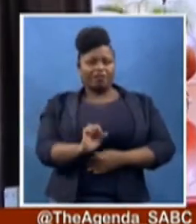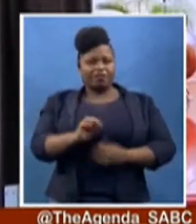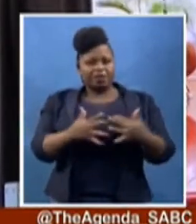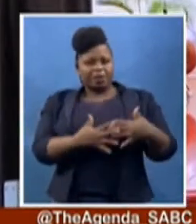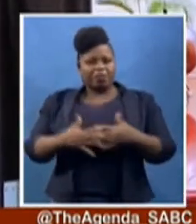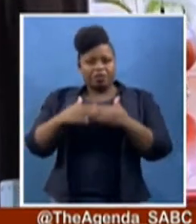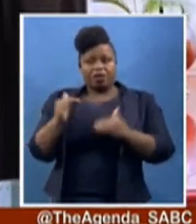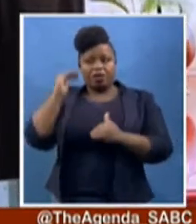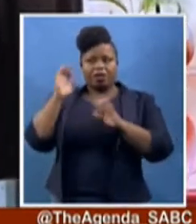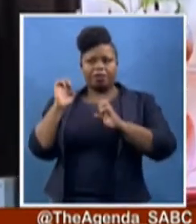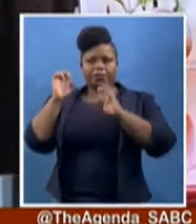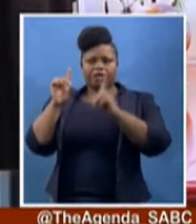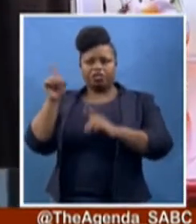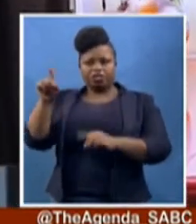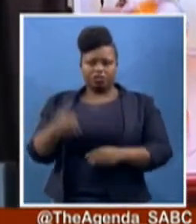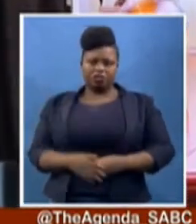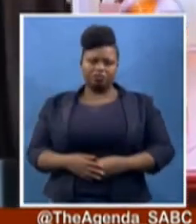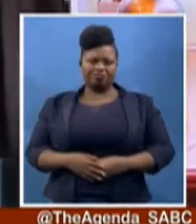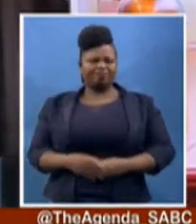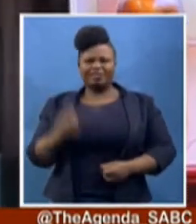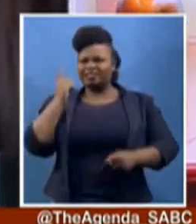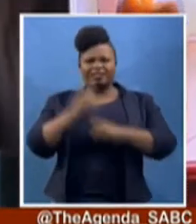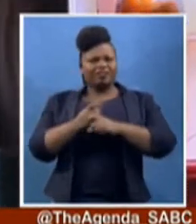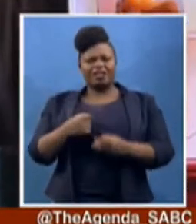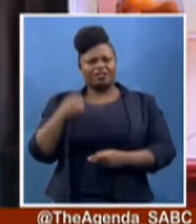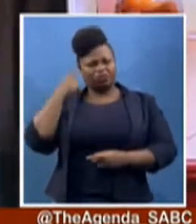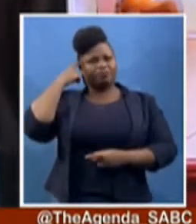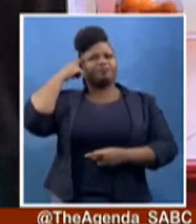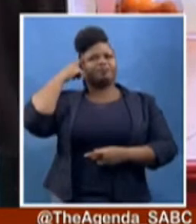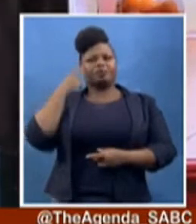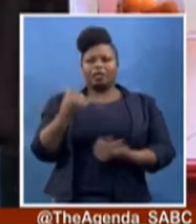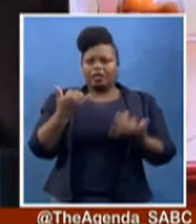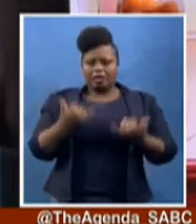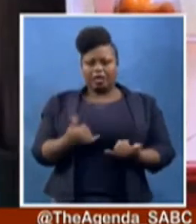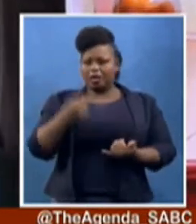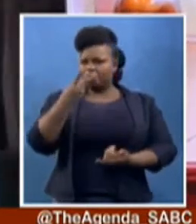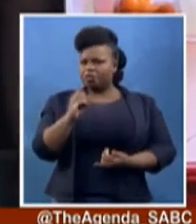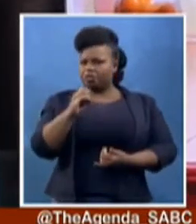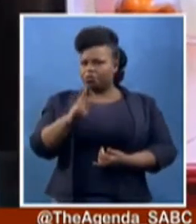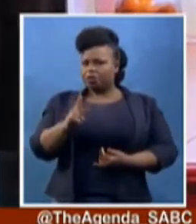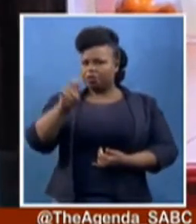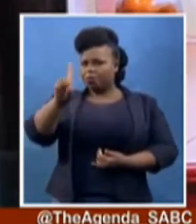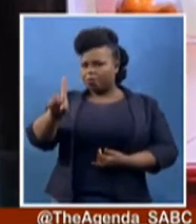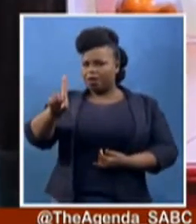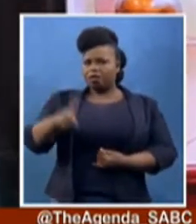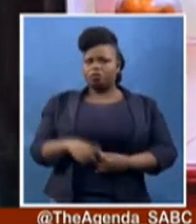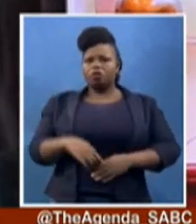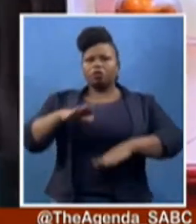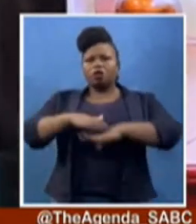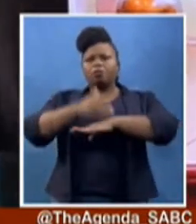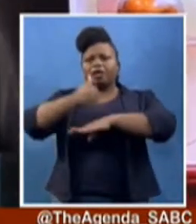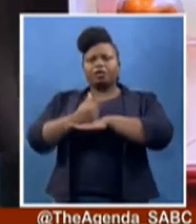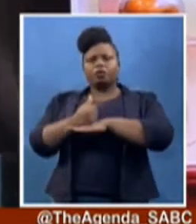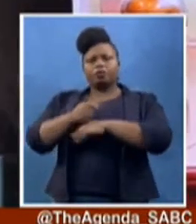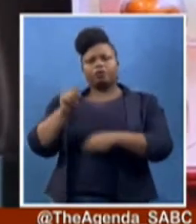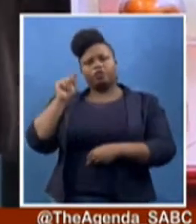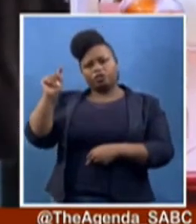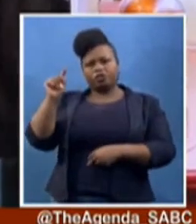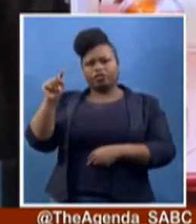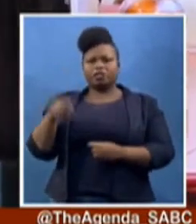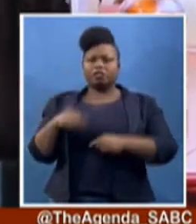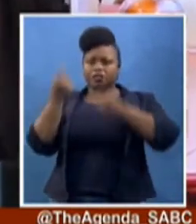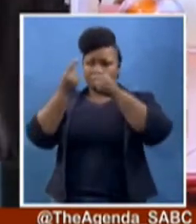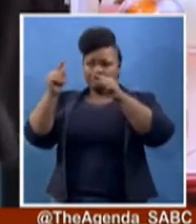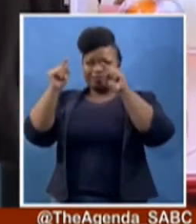in 2021 what the founding of Wilberforce University meant in 1856,